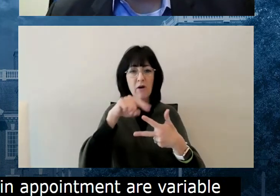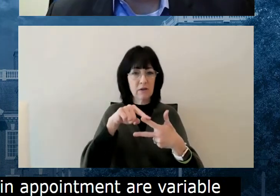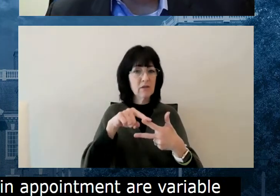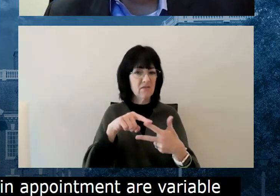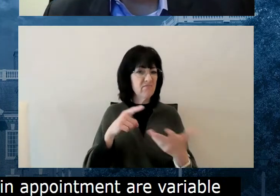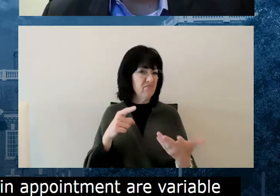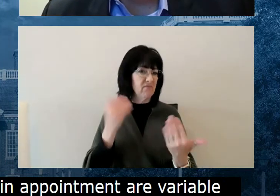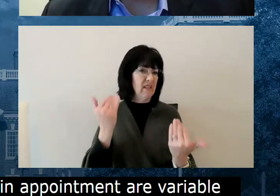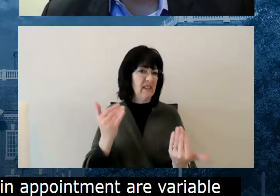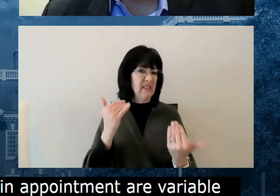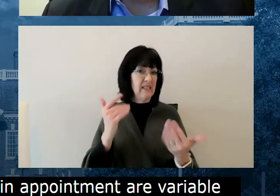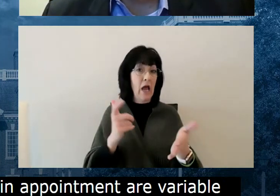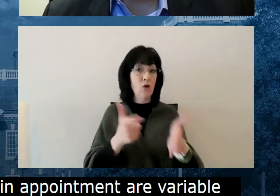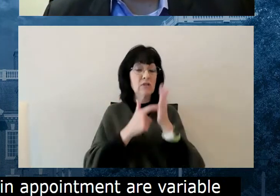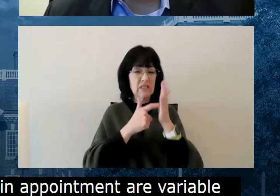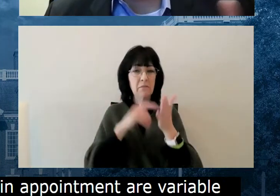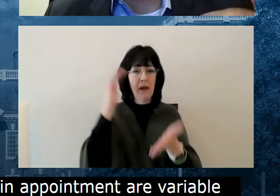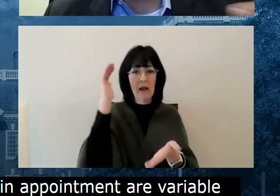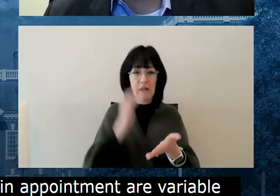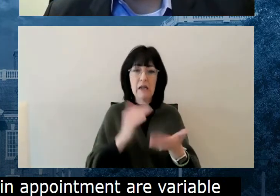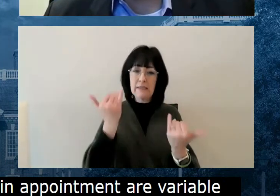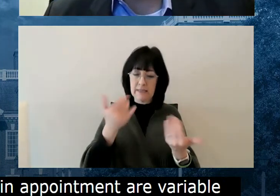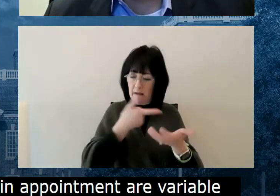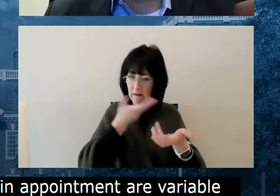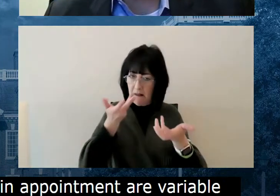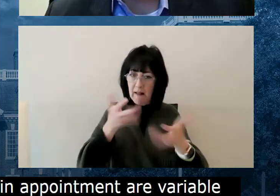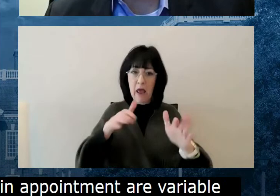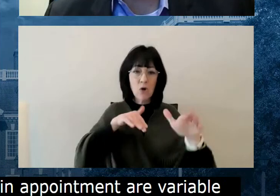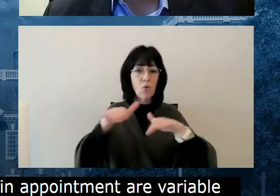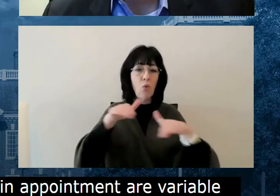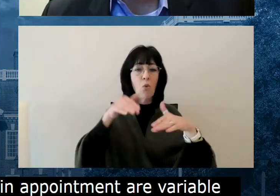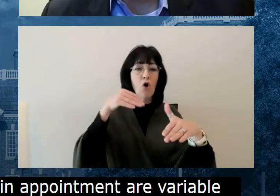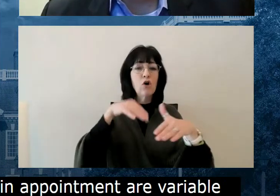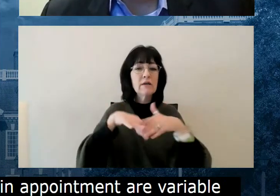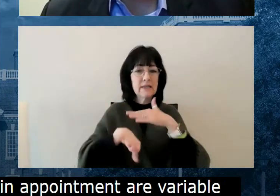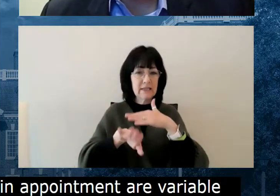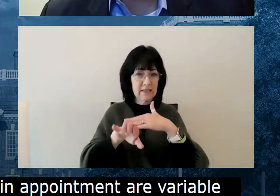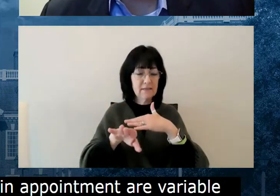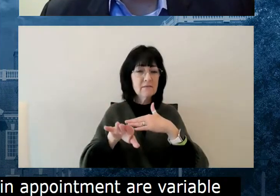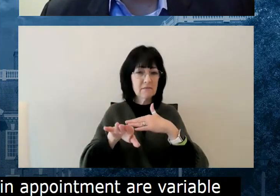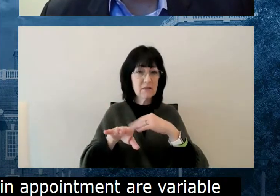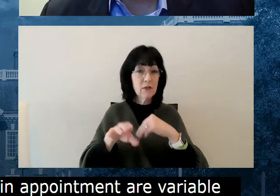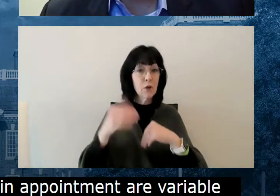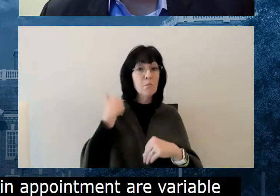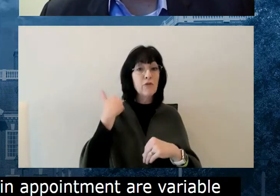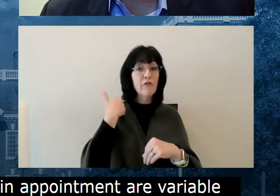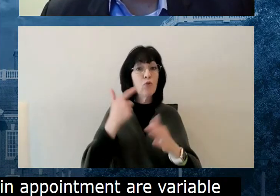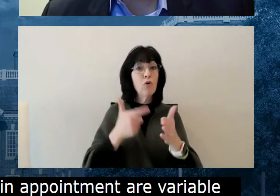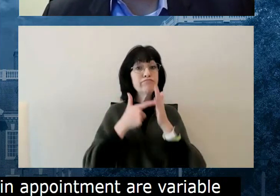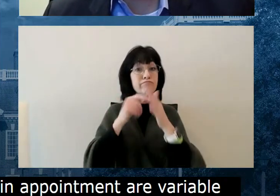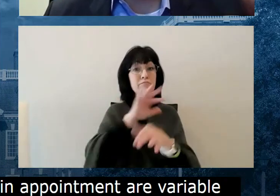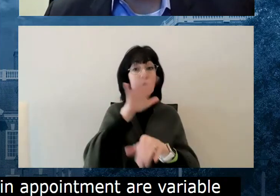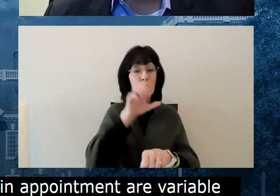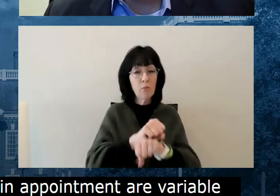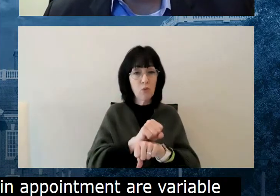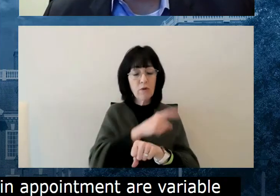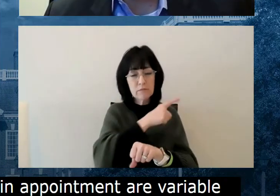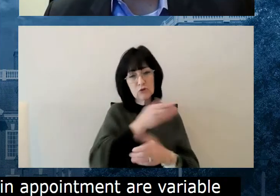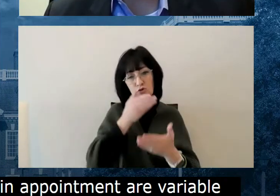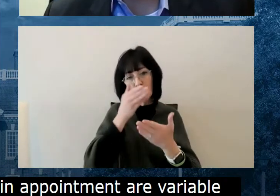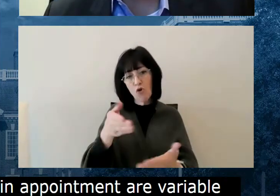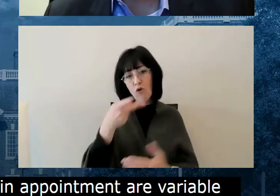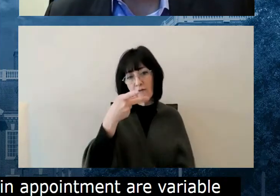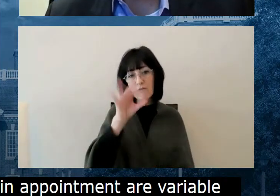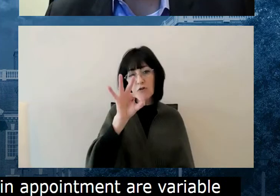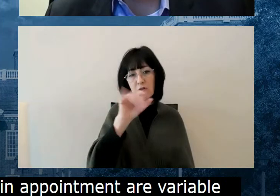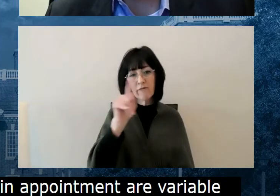decreased. So now they're allowing walk-ins. And this is going to be great. The curative sites offer the Pfizer vaccine. So hopefully in the